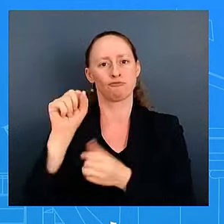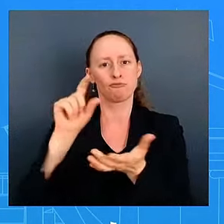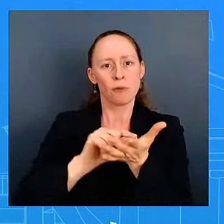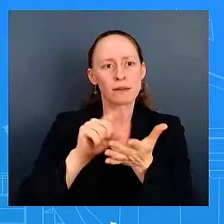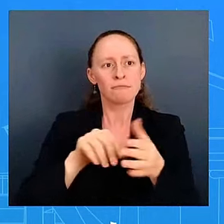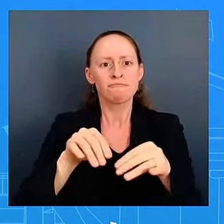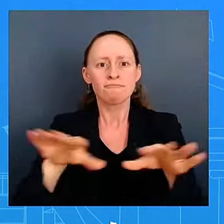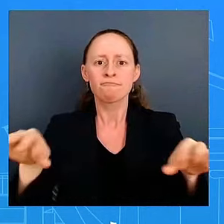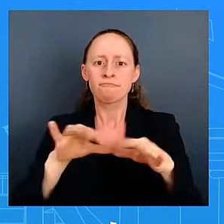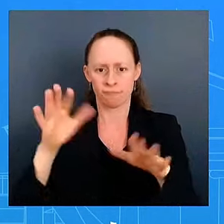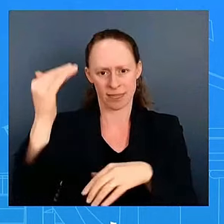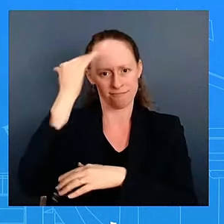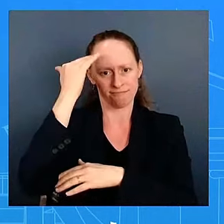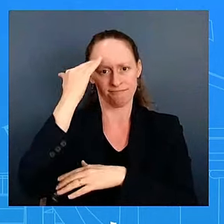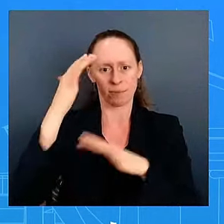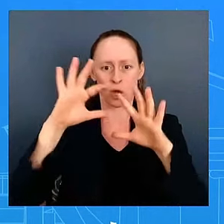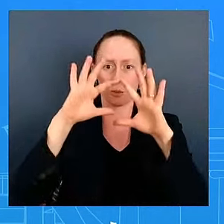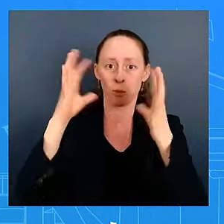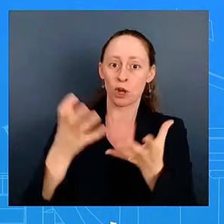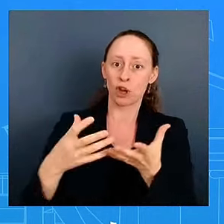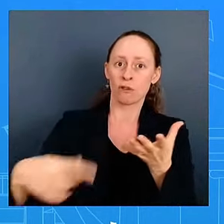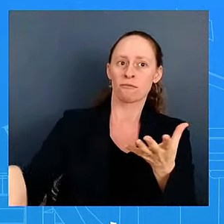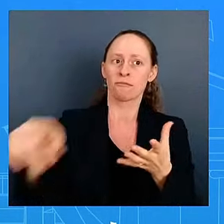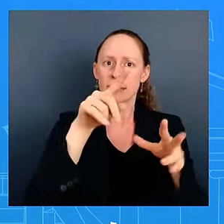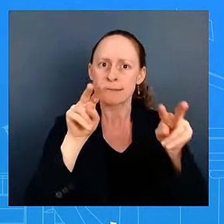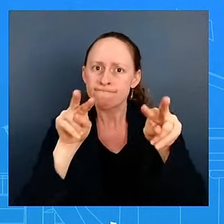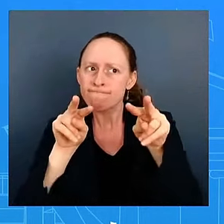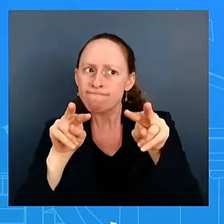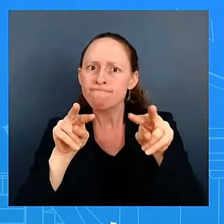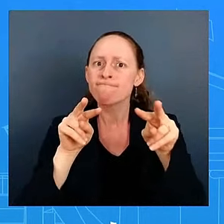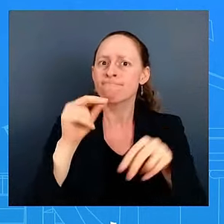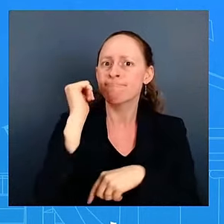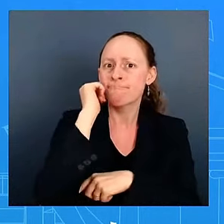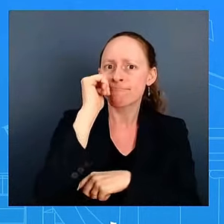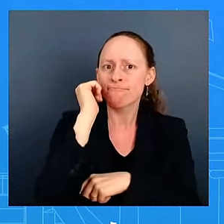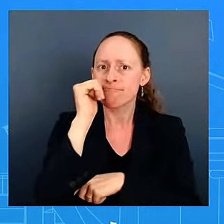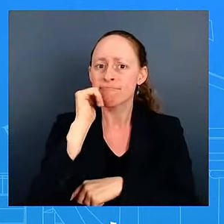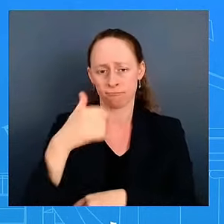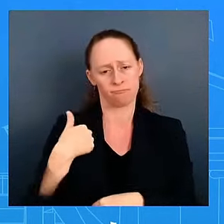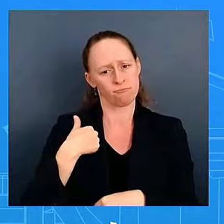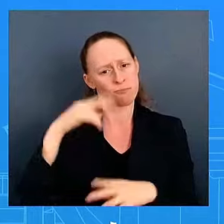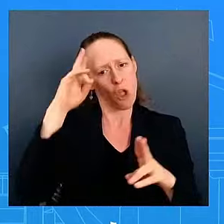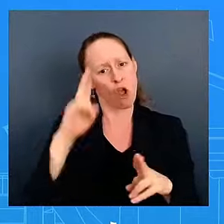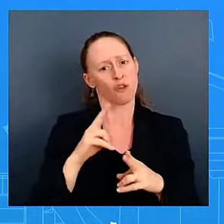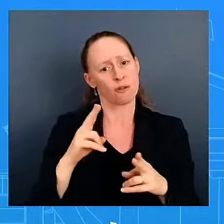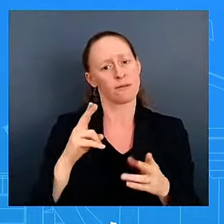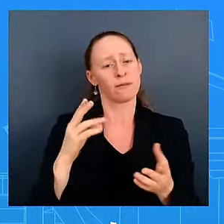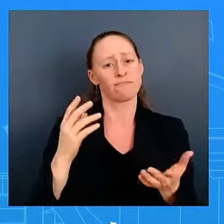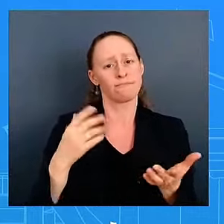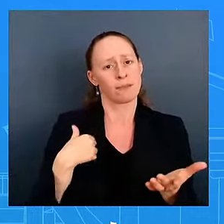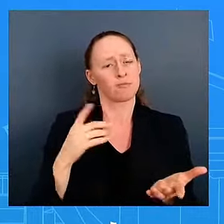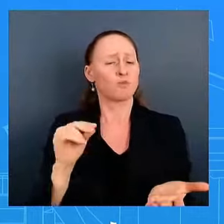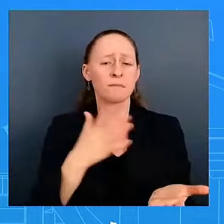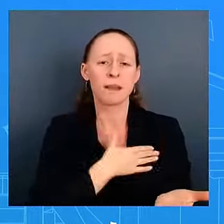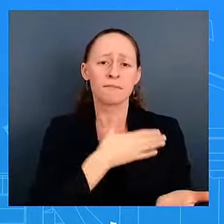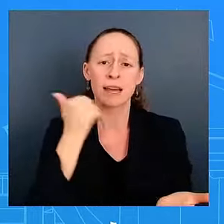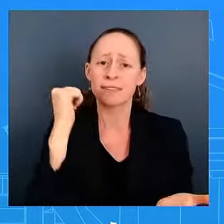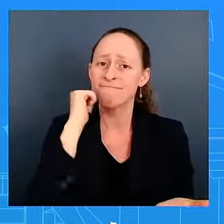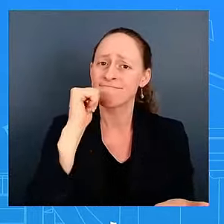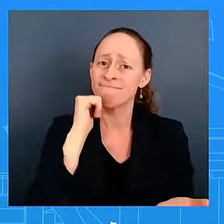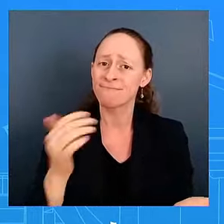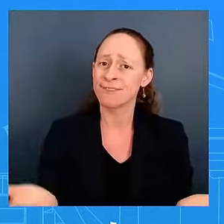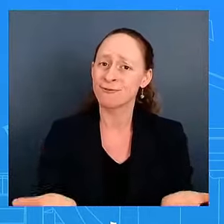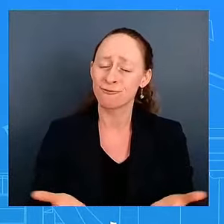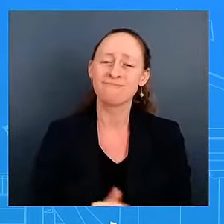freedom of the press and what that looks like. Honor and privilege, and I will continue to do my best to do just that. And we certainly understand, you know, you speak on behalf of